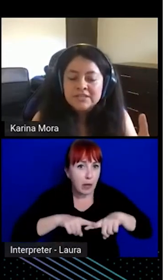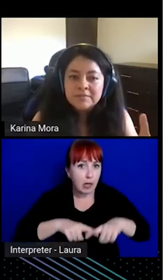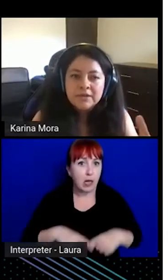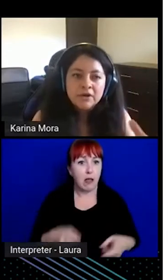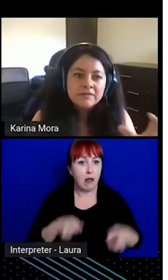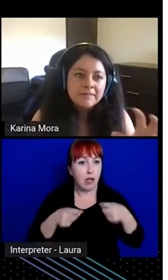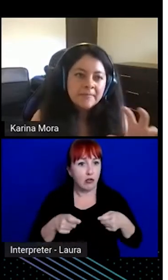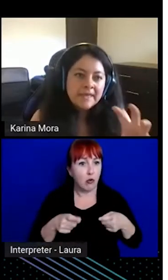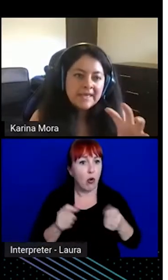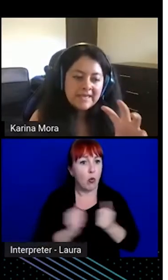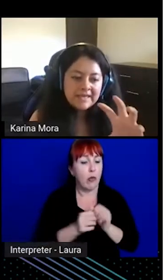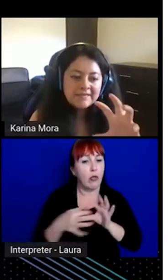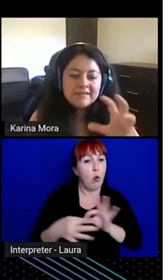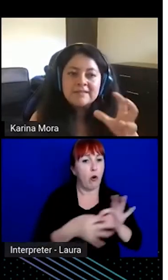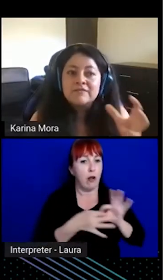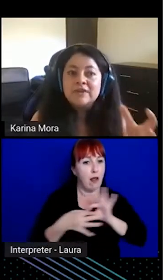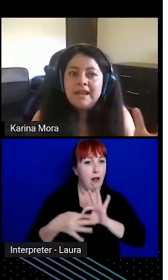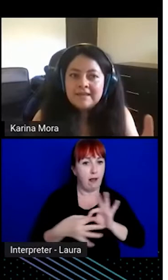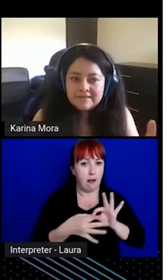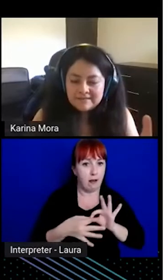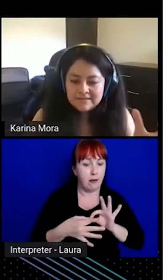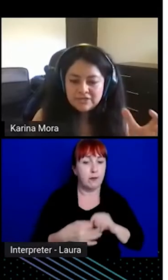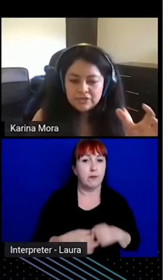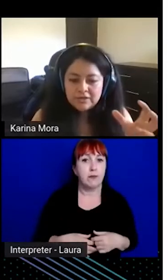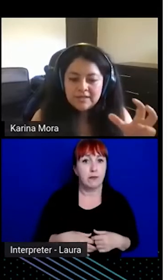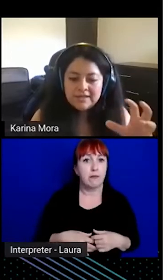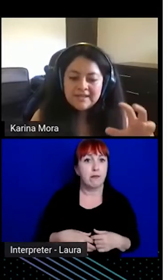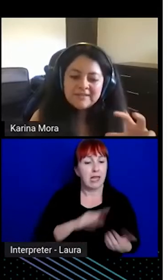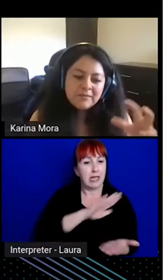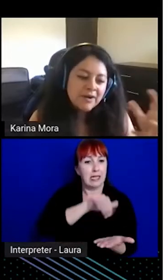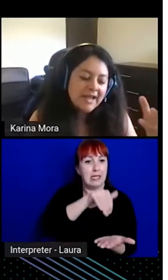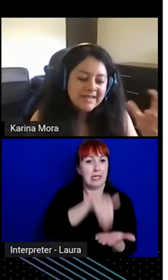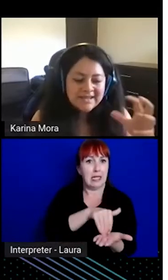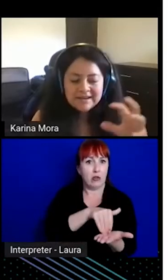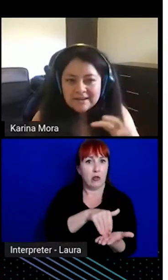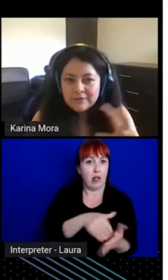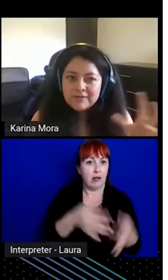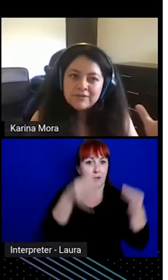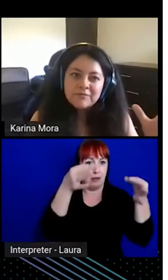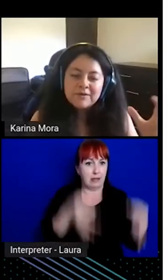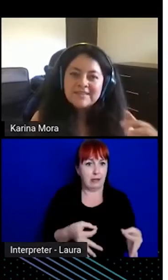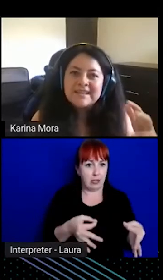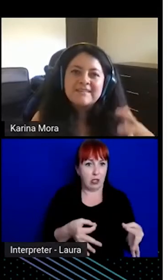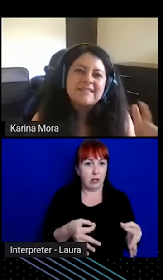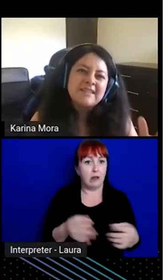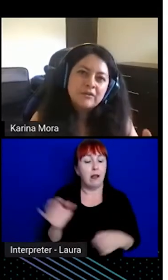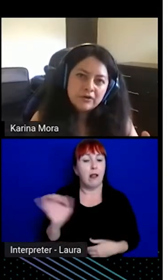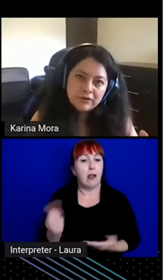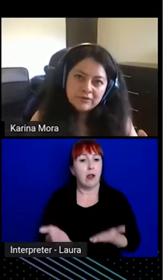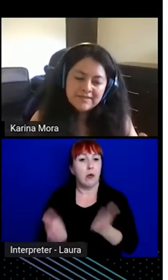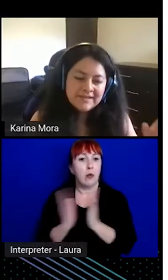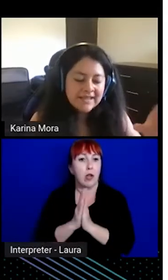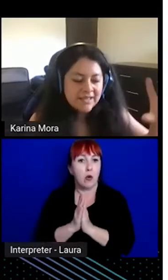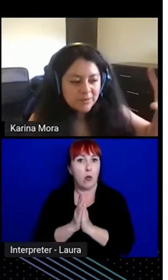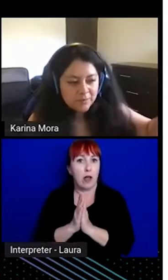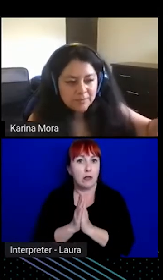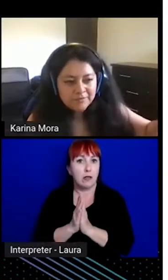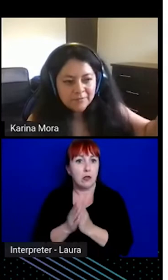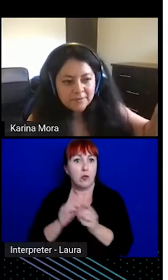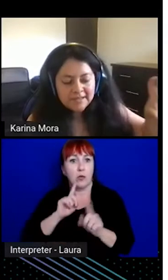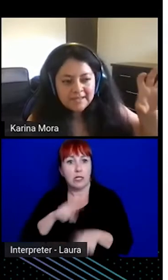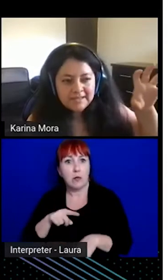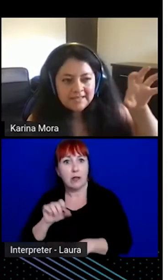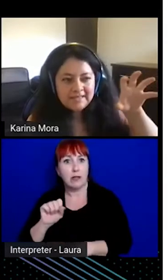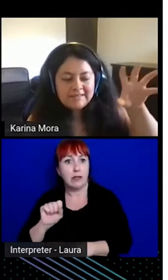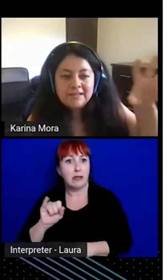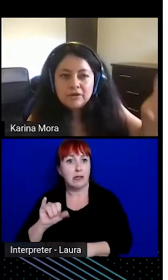coordination logic, because it is a centralized decision. It is more like a request response that is asynchronous. It's like moving